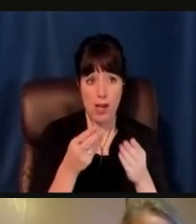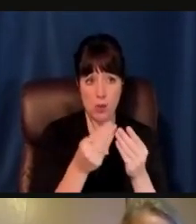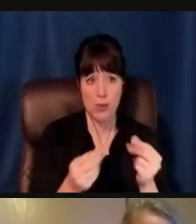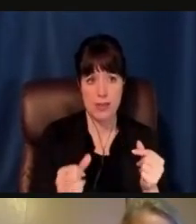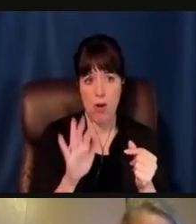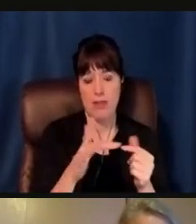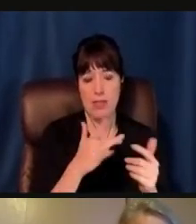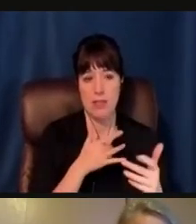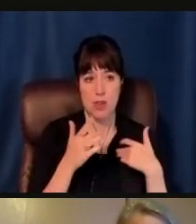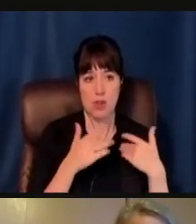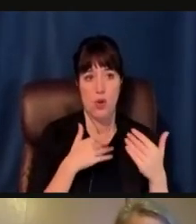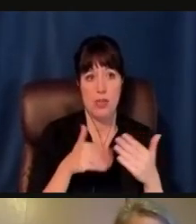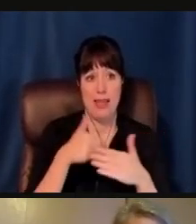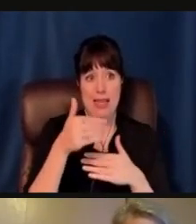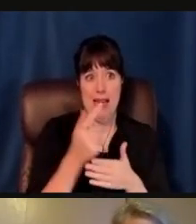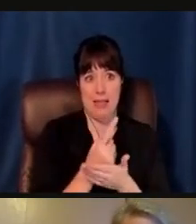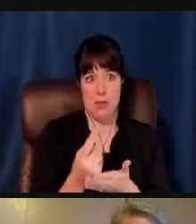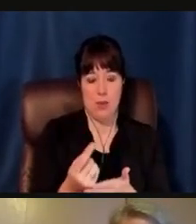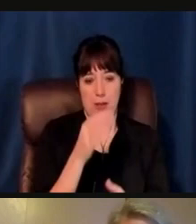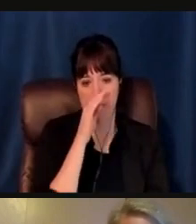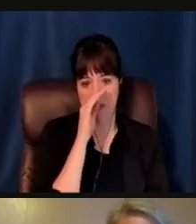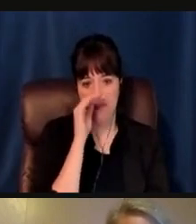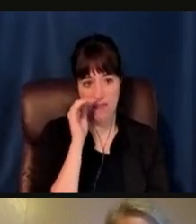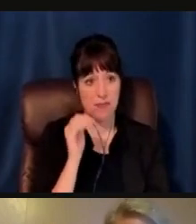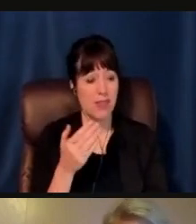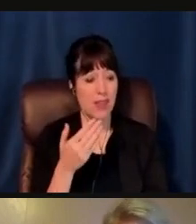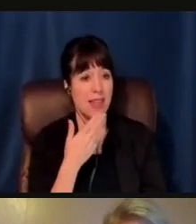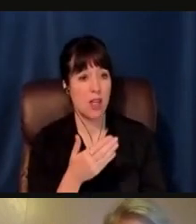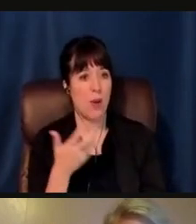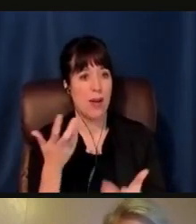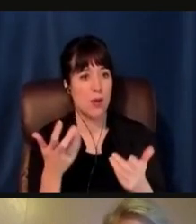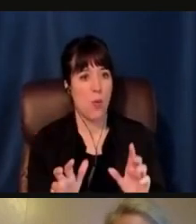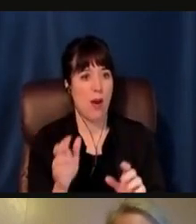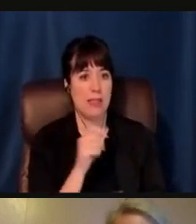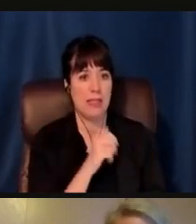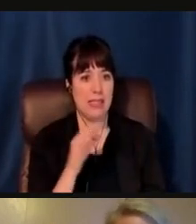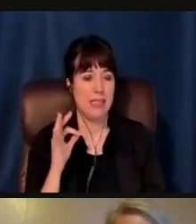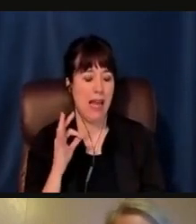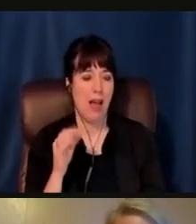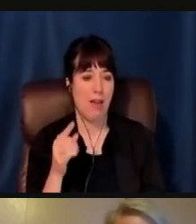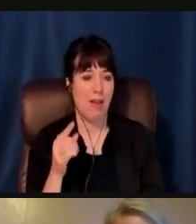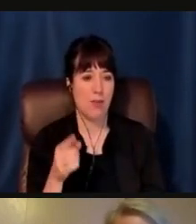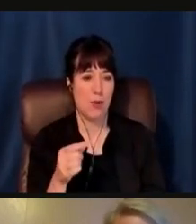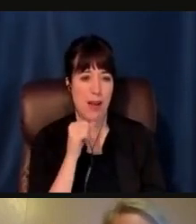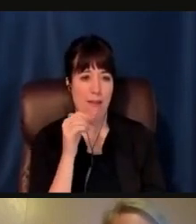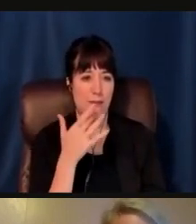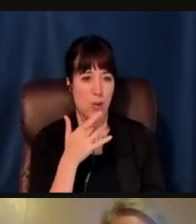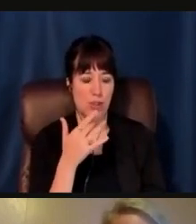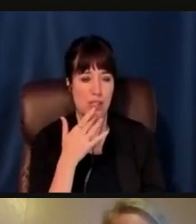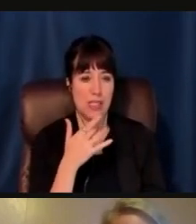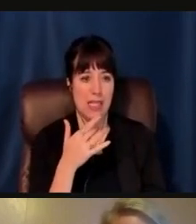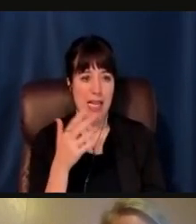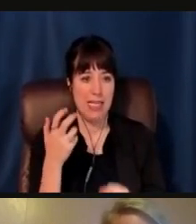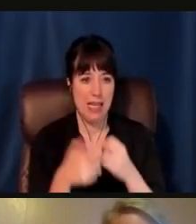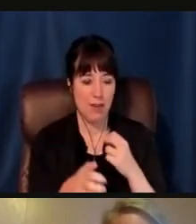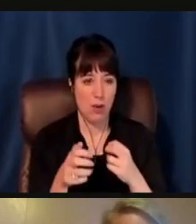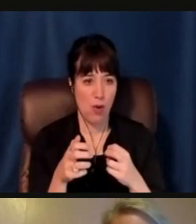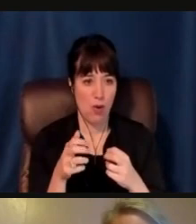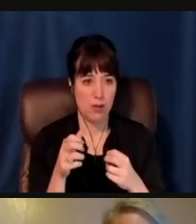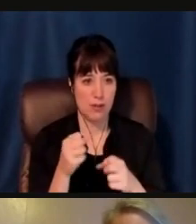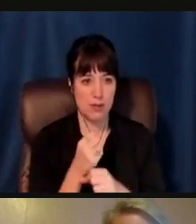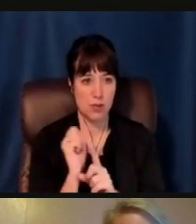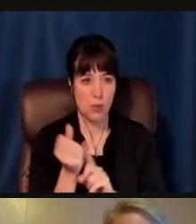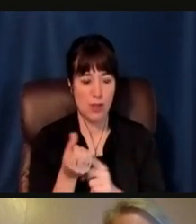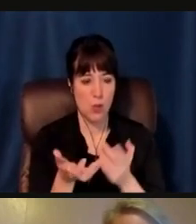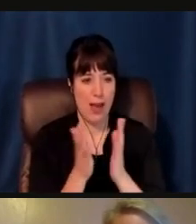next week? Well, thank you, Councillor. I don't want to put staff in an unfortunate and difficult position to ask them